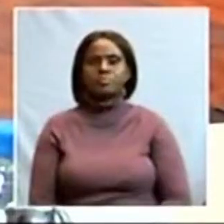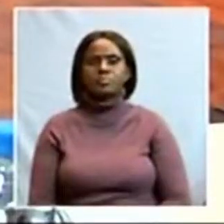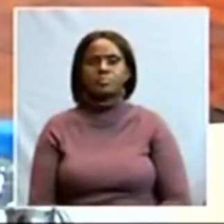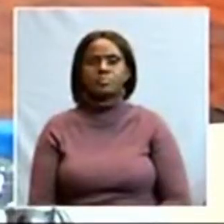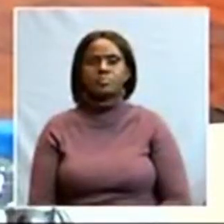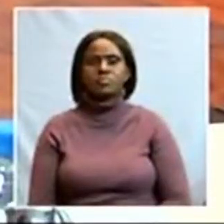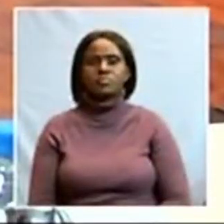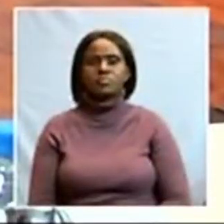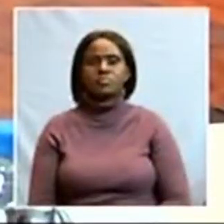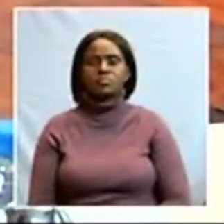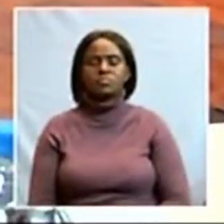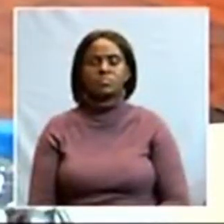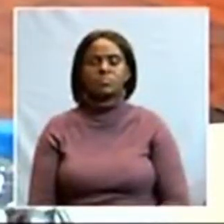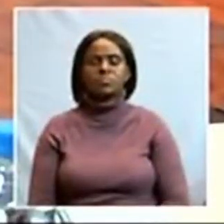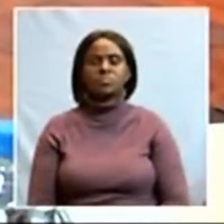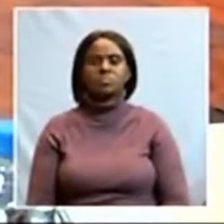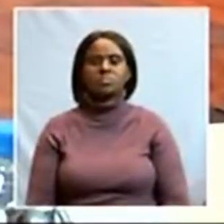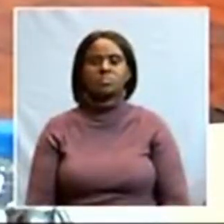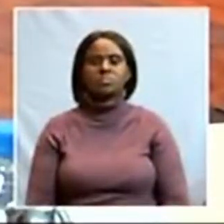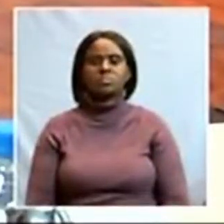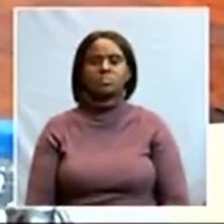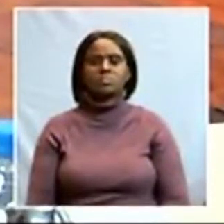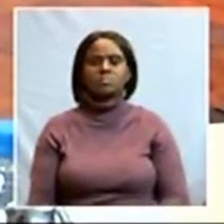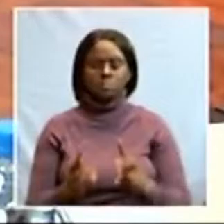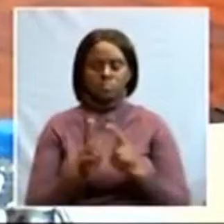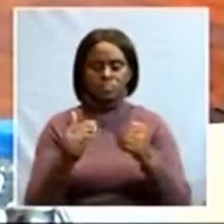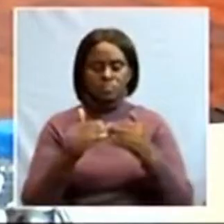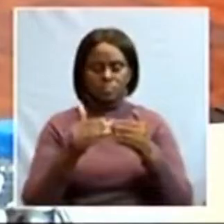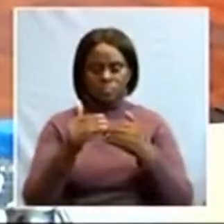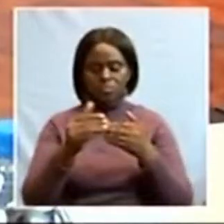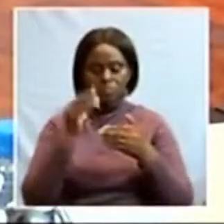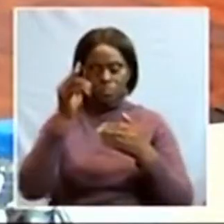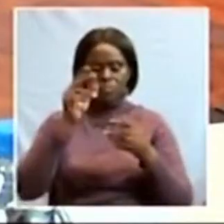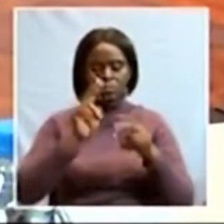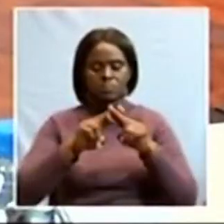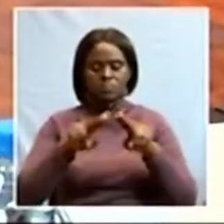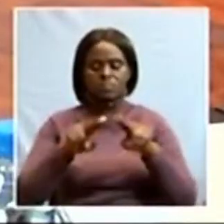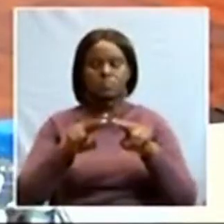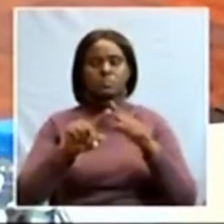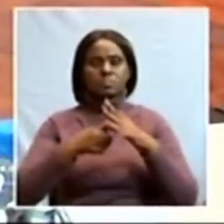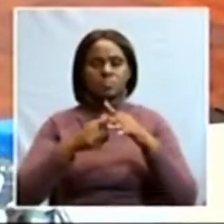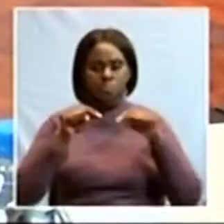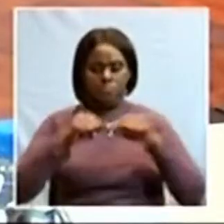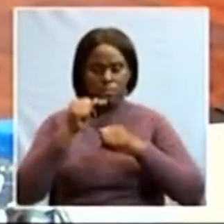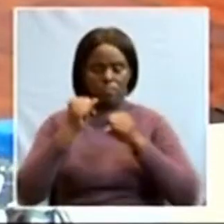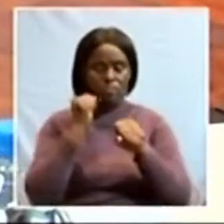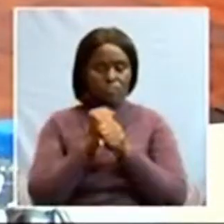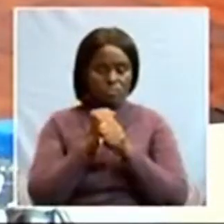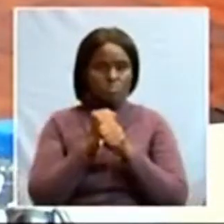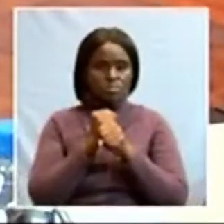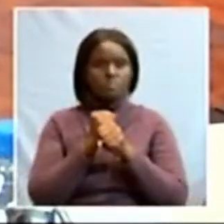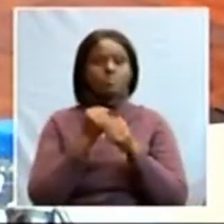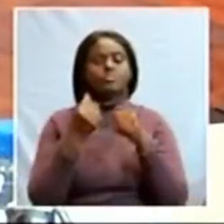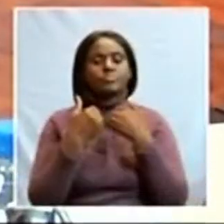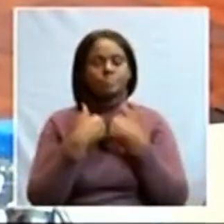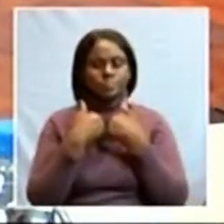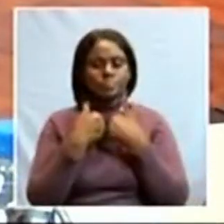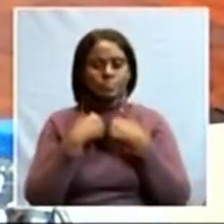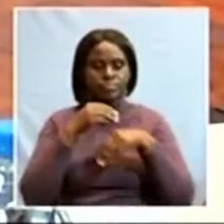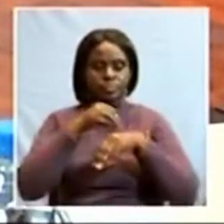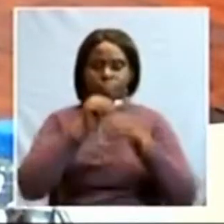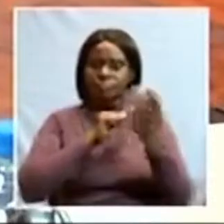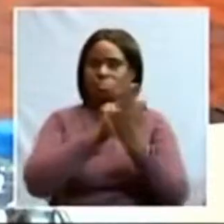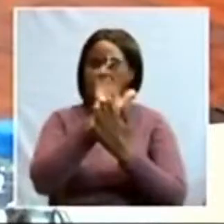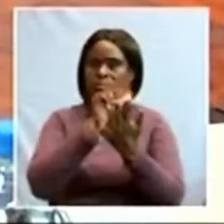activities. So moving forward, Chair, starting this year, we have